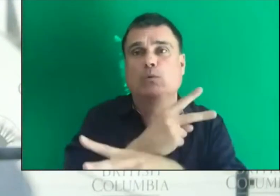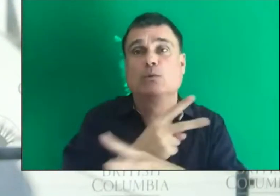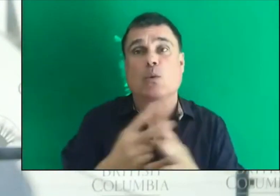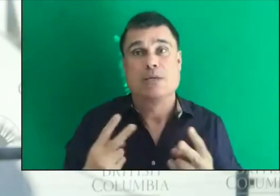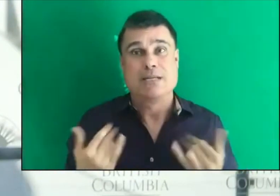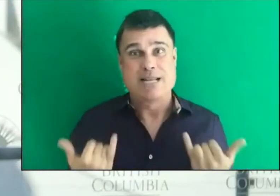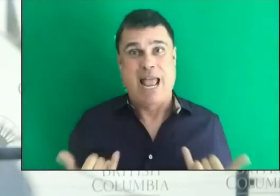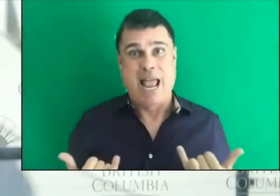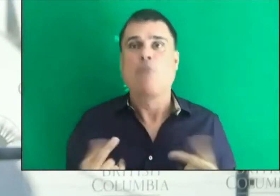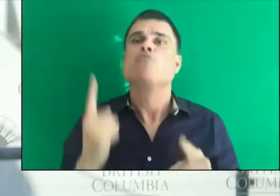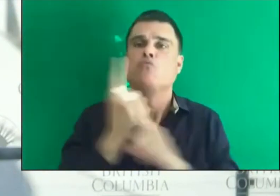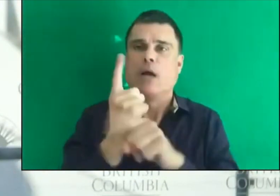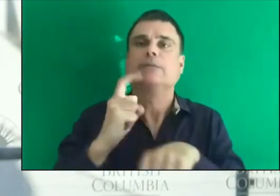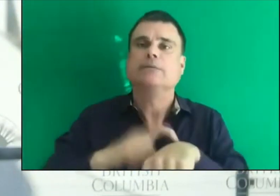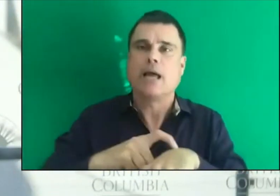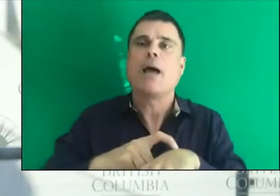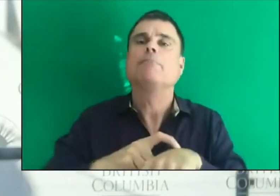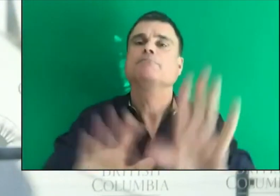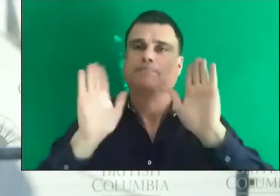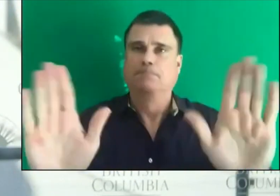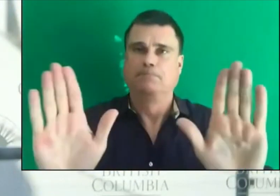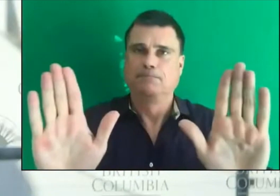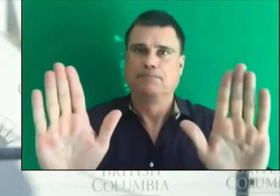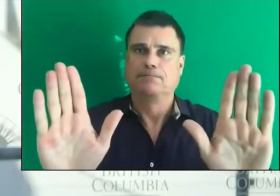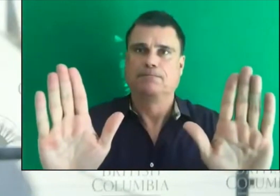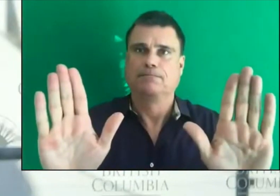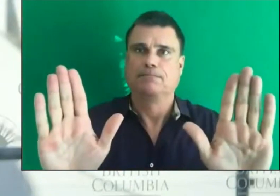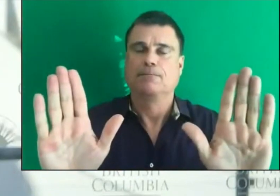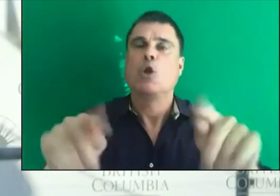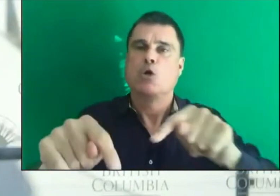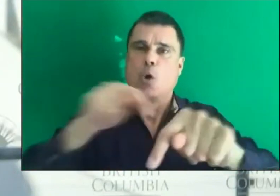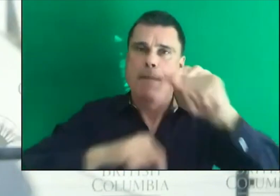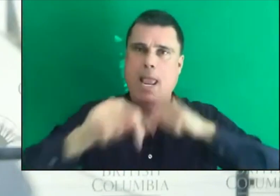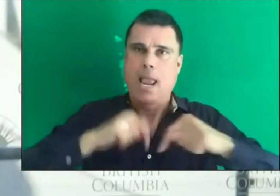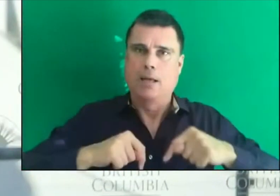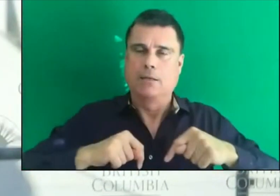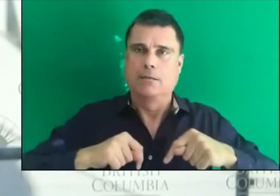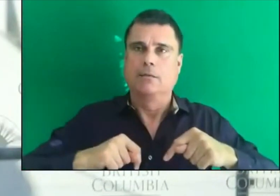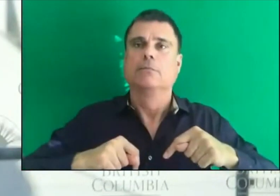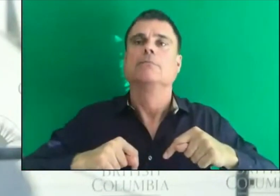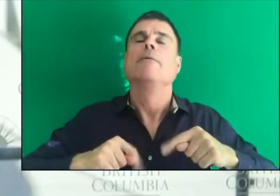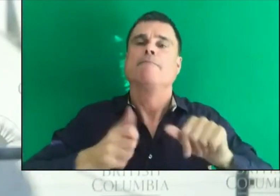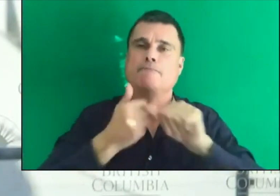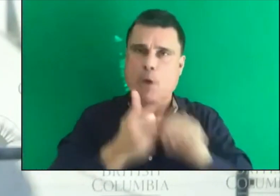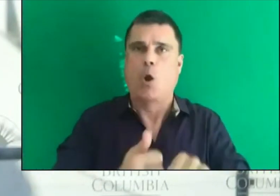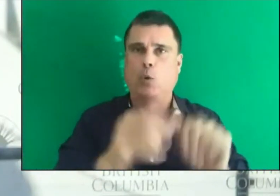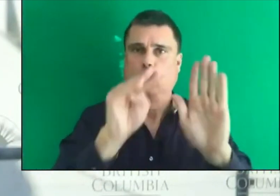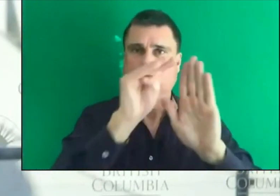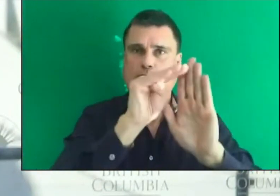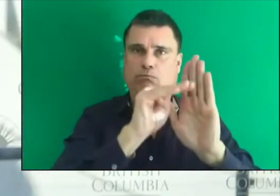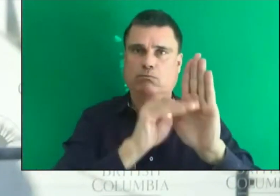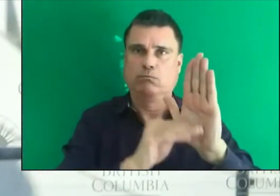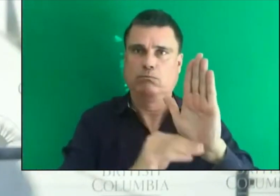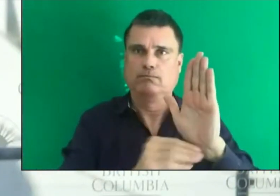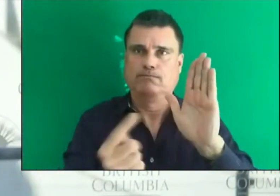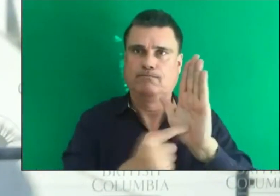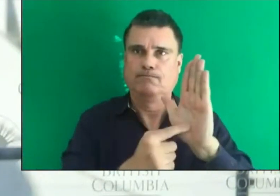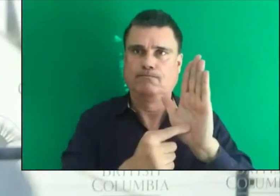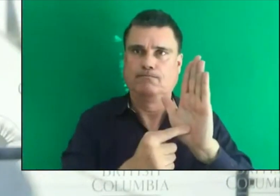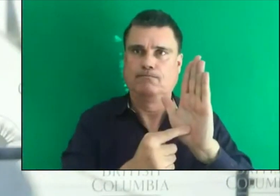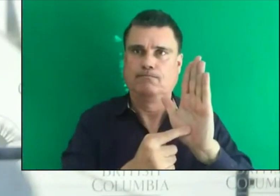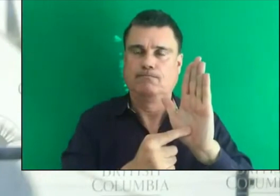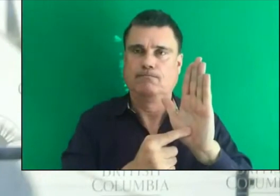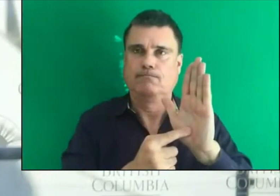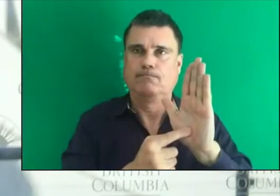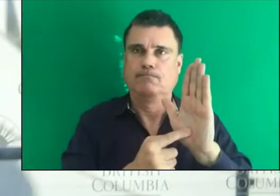the inspectors know where the restaurants are. We've been working with WorkSafe, and we will be paying attention particularly to restaurants because we